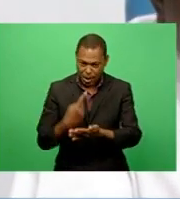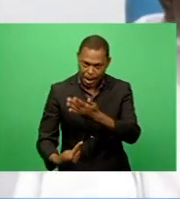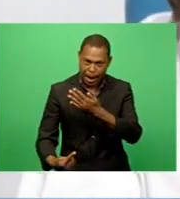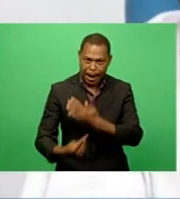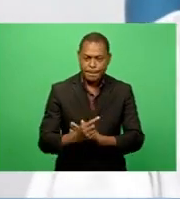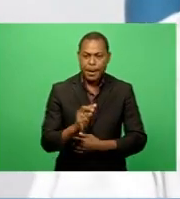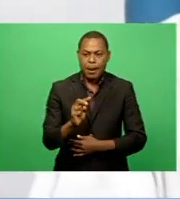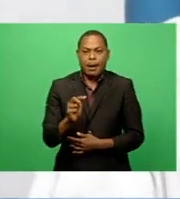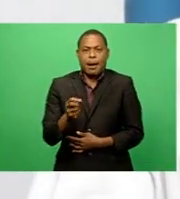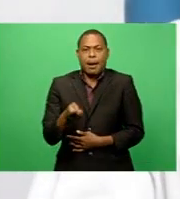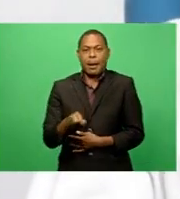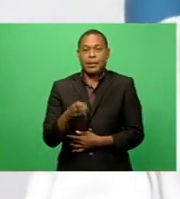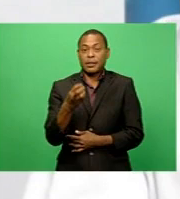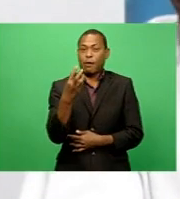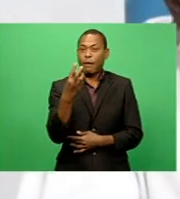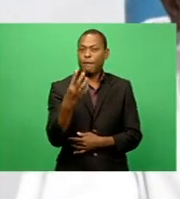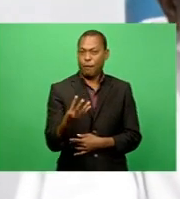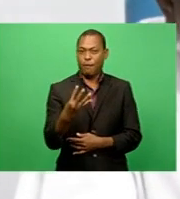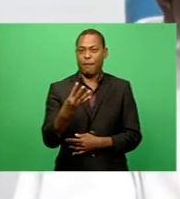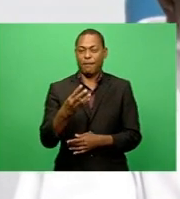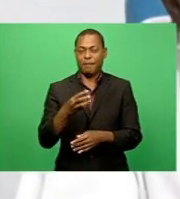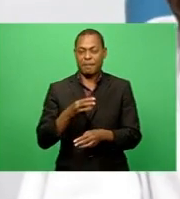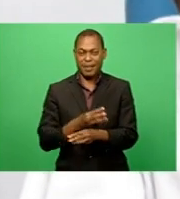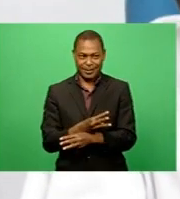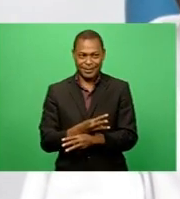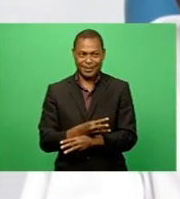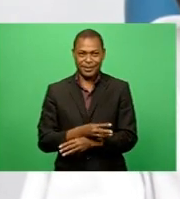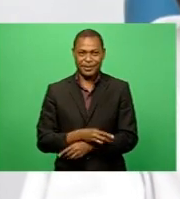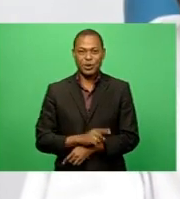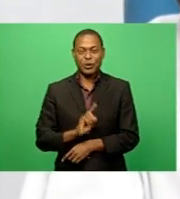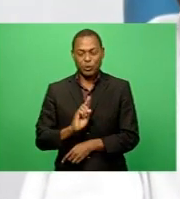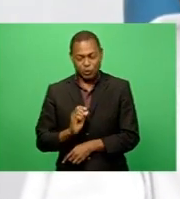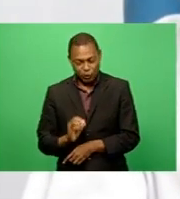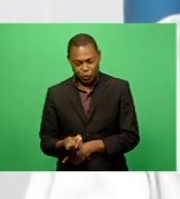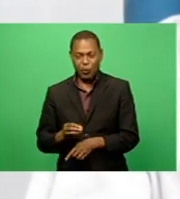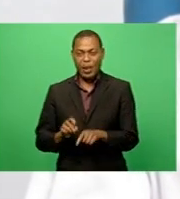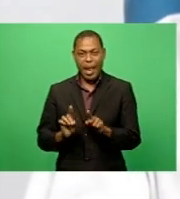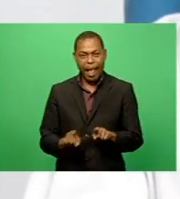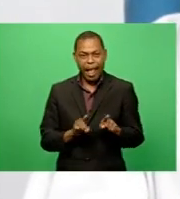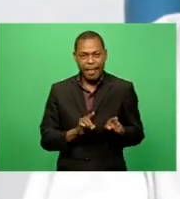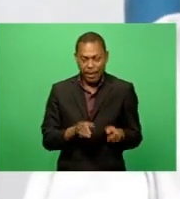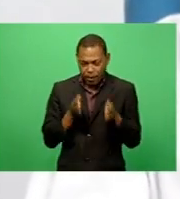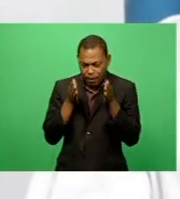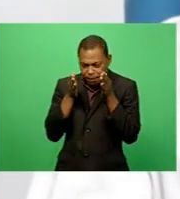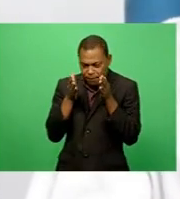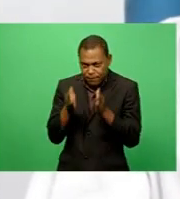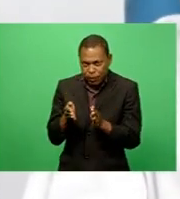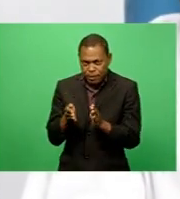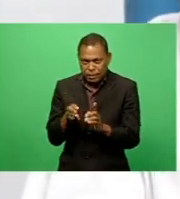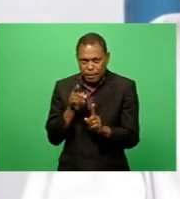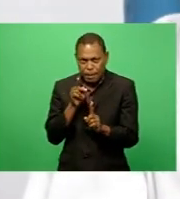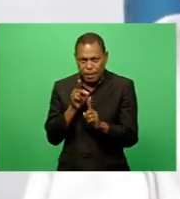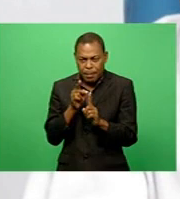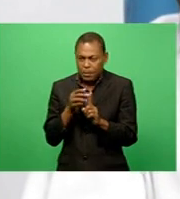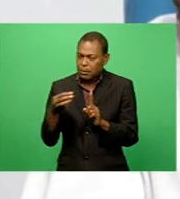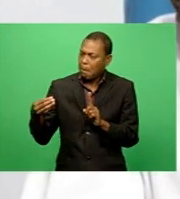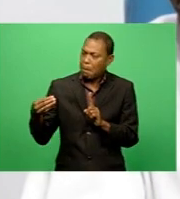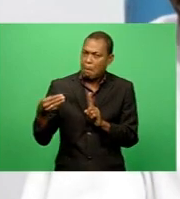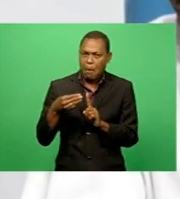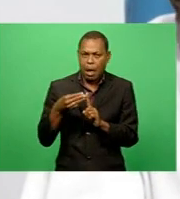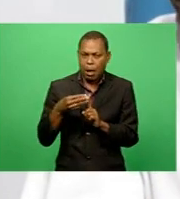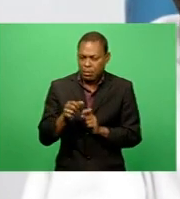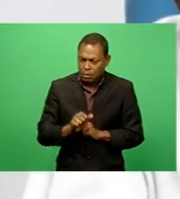months. So we will continue to attend to these households on a priority basis, the areas of